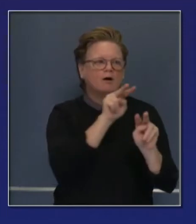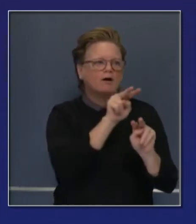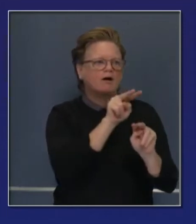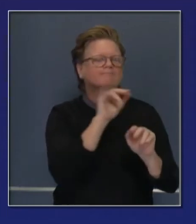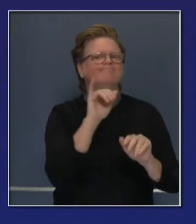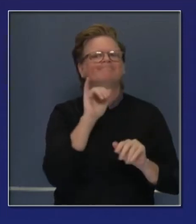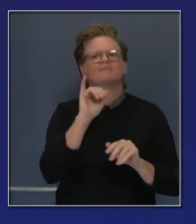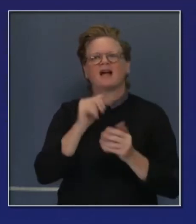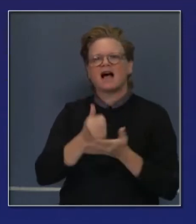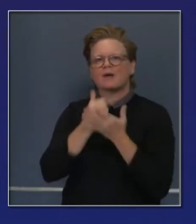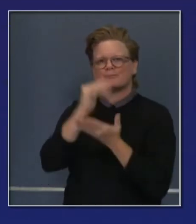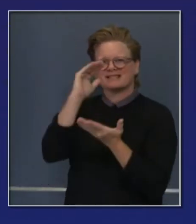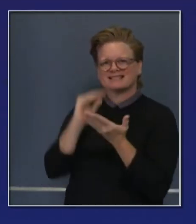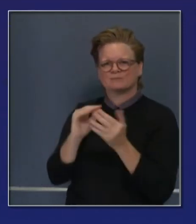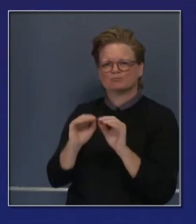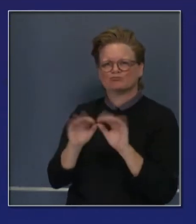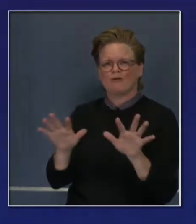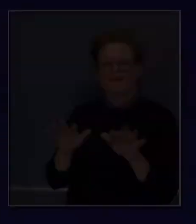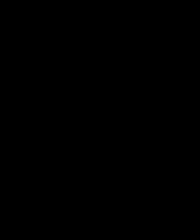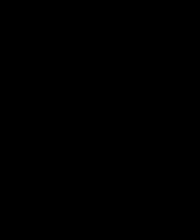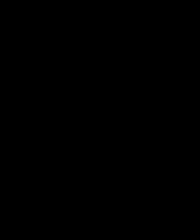take a look at these 2 PSAs.